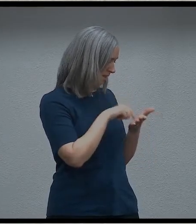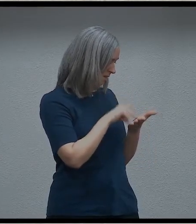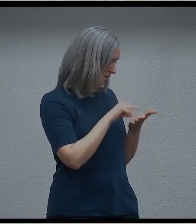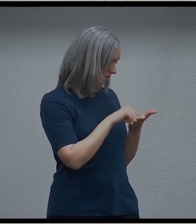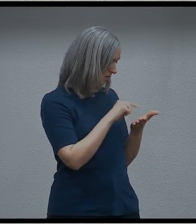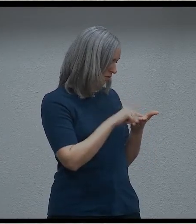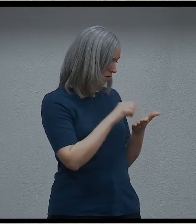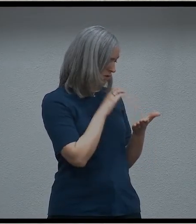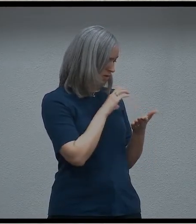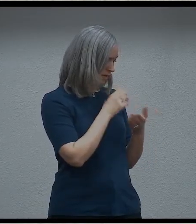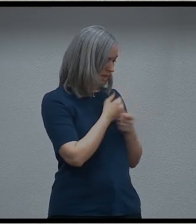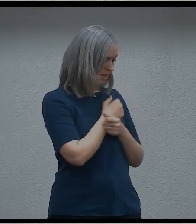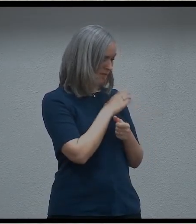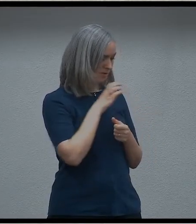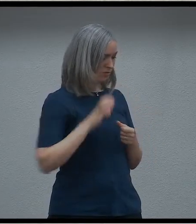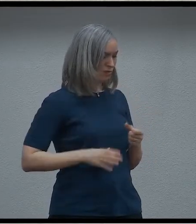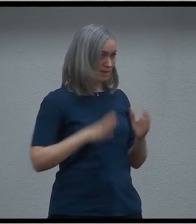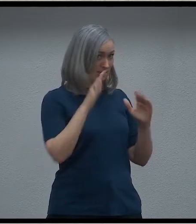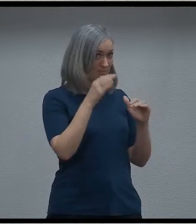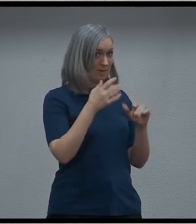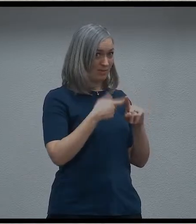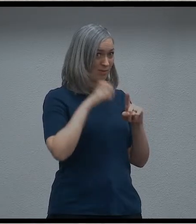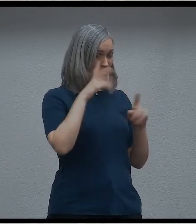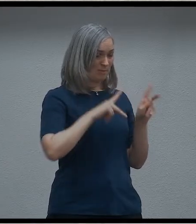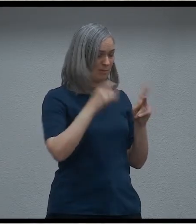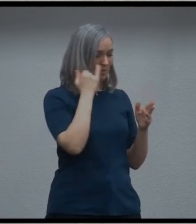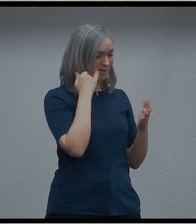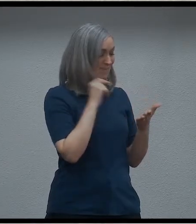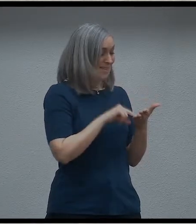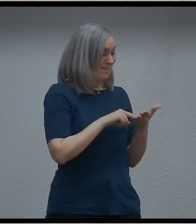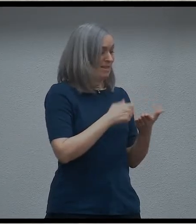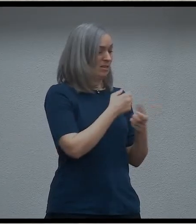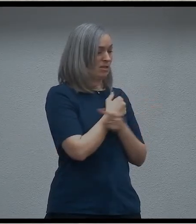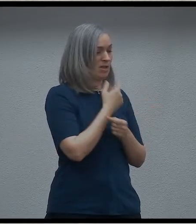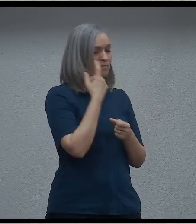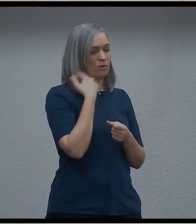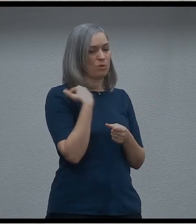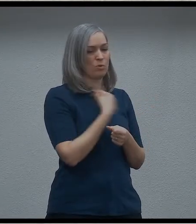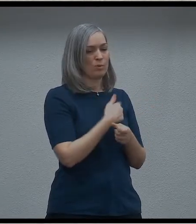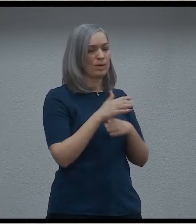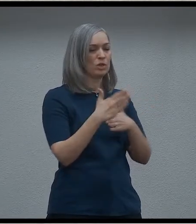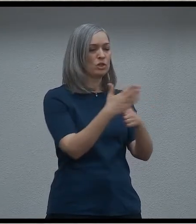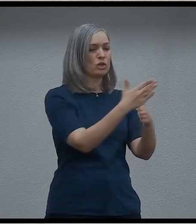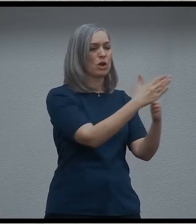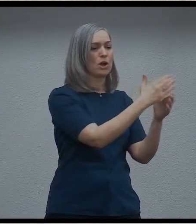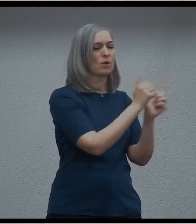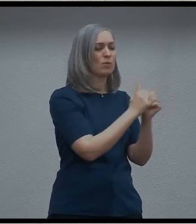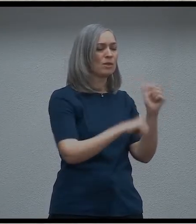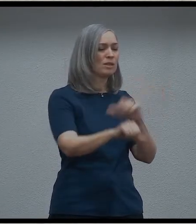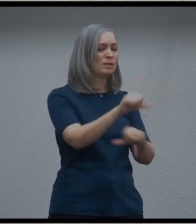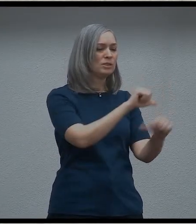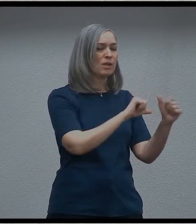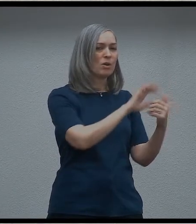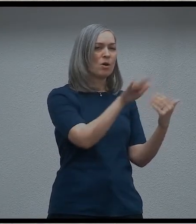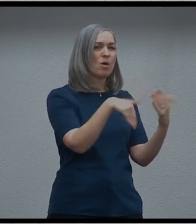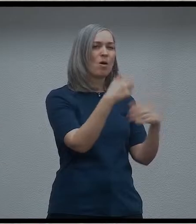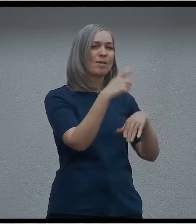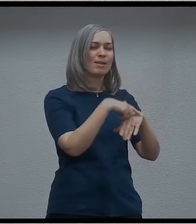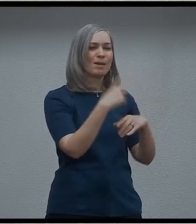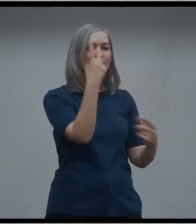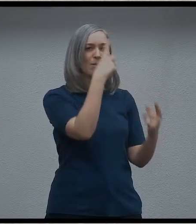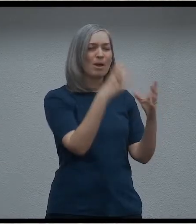Christ expects from his people. Think about how much sweeter the church would be if we loved each other like that all the time.